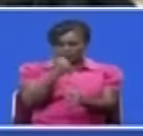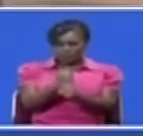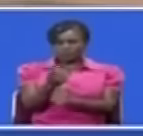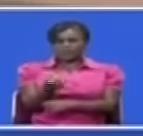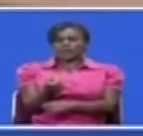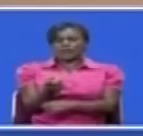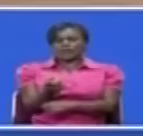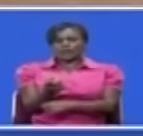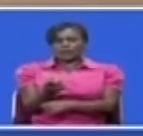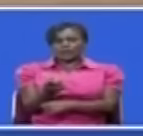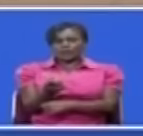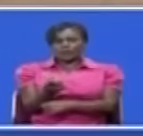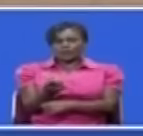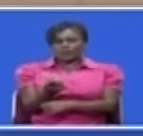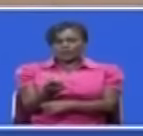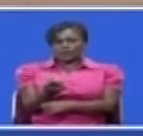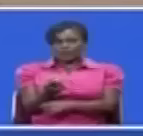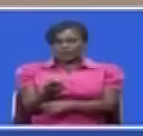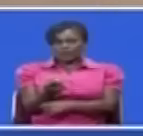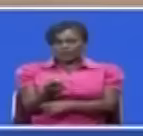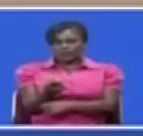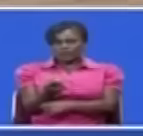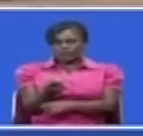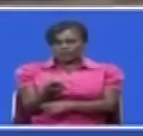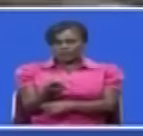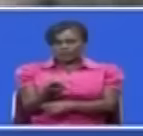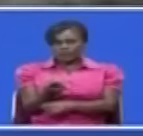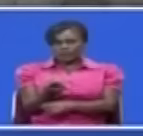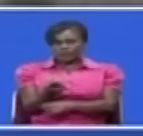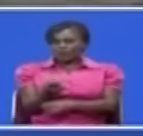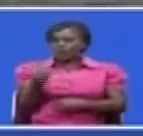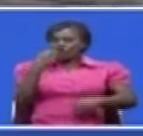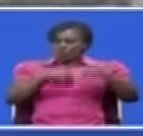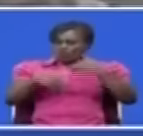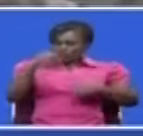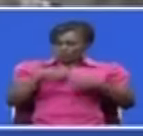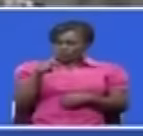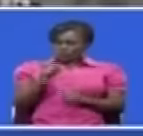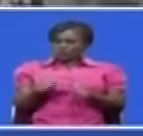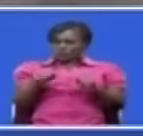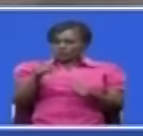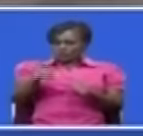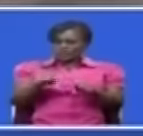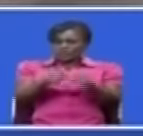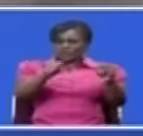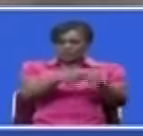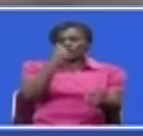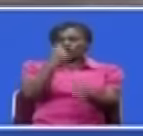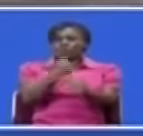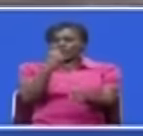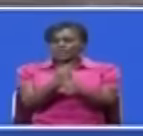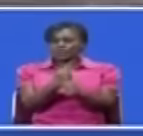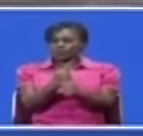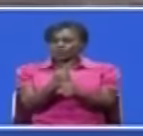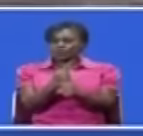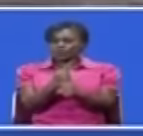How efficient can the troops become as they are out there? But wouldn't corruption attack that same notion of operational efficiency